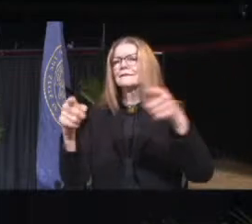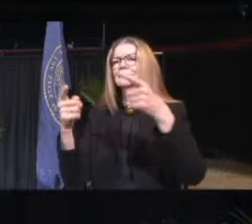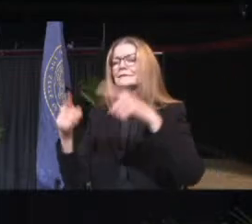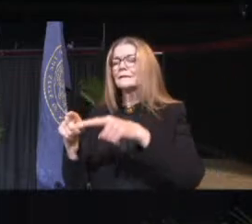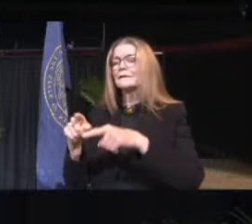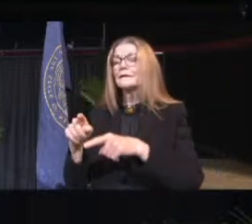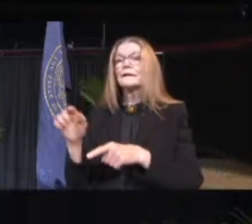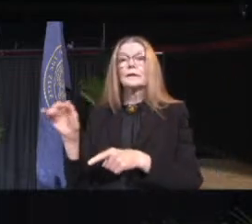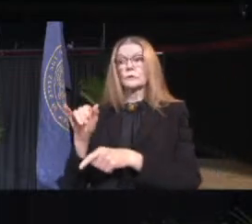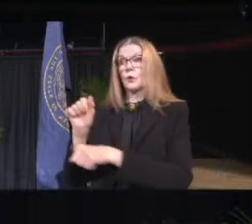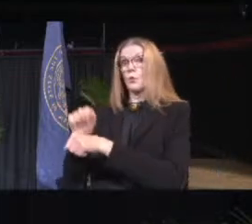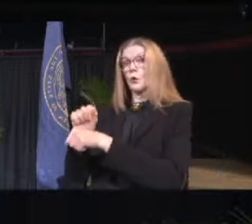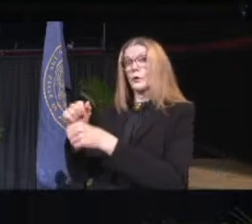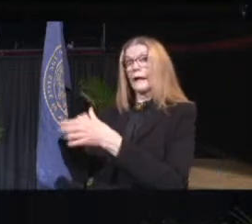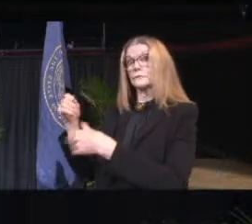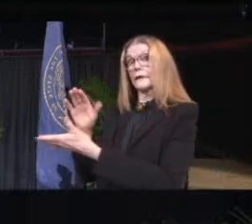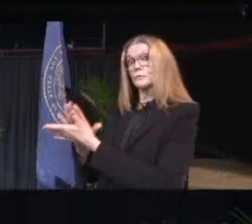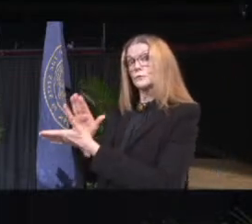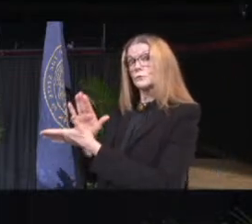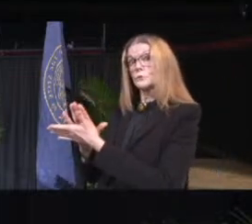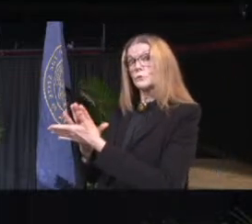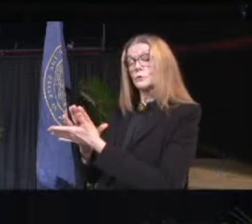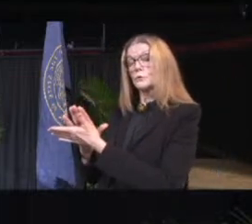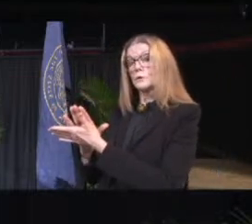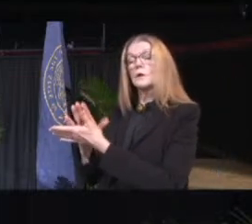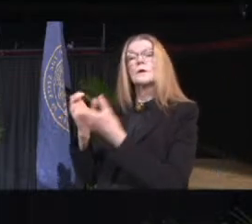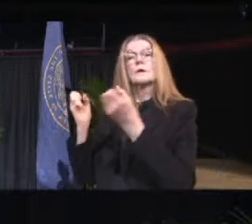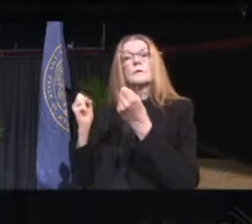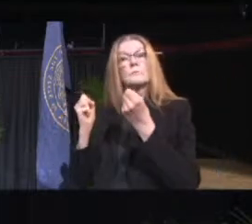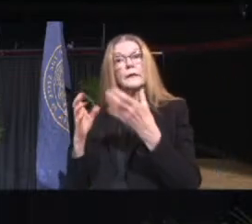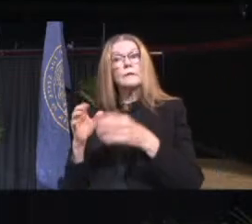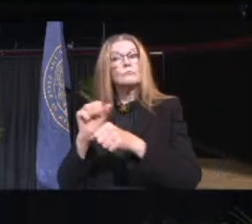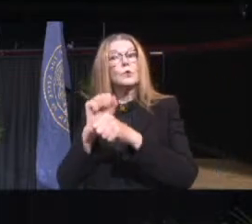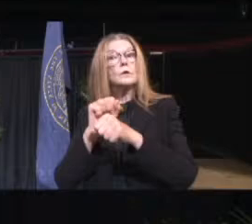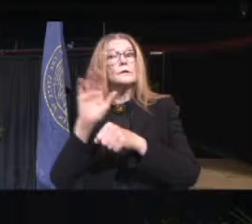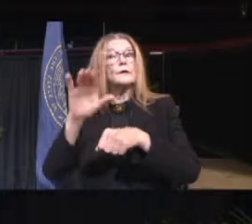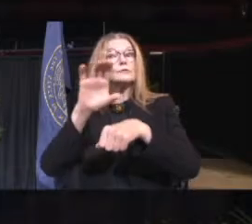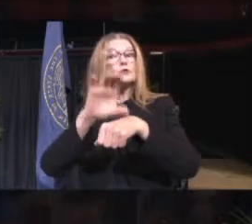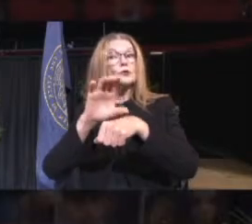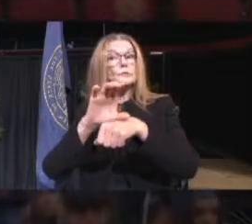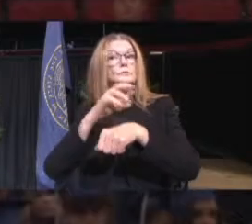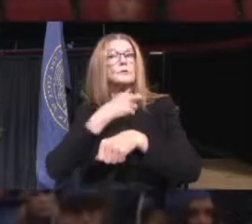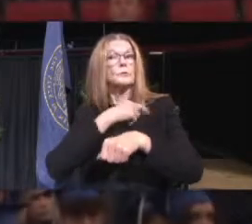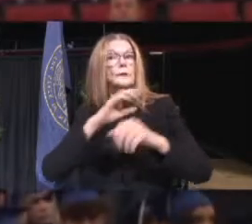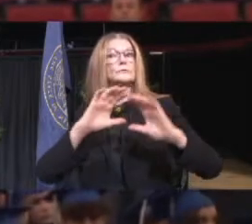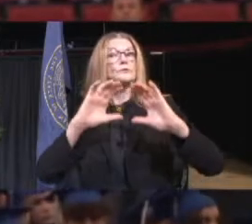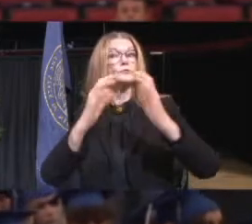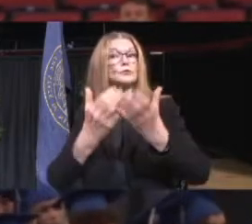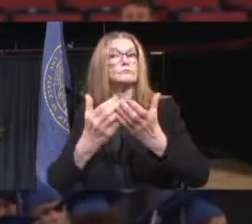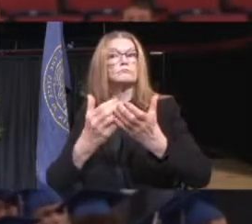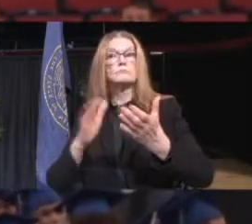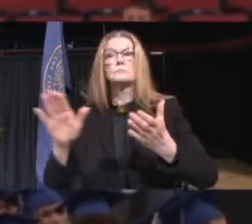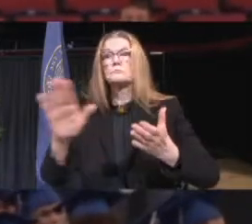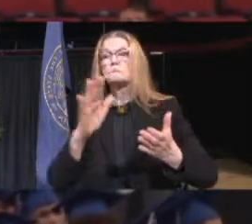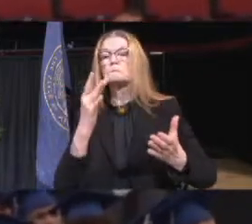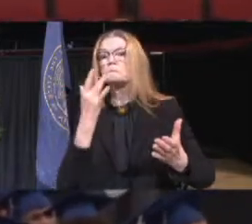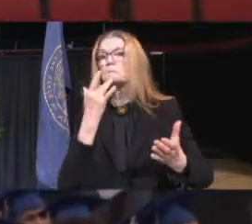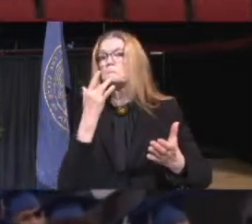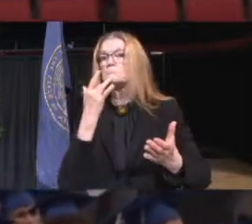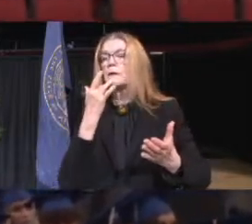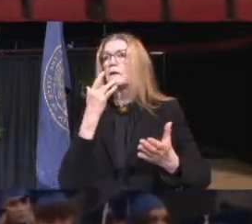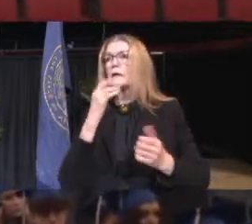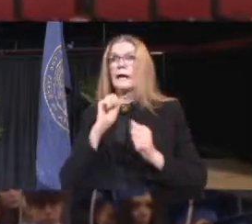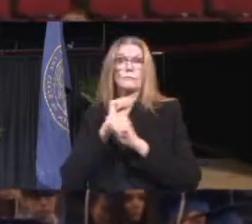maintain employment and work outside of East, many serving their church or religious organizations of choice, and they all did